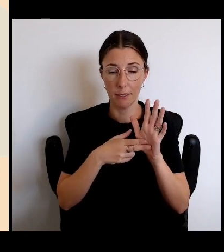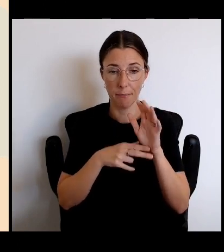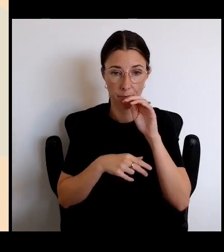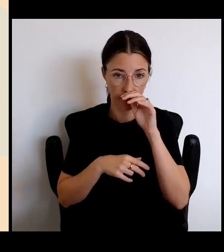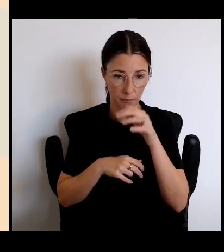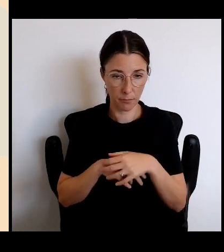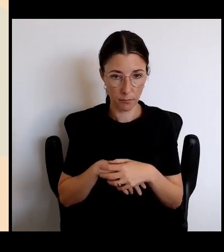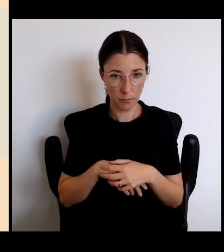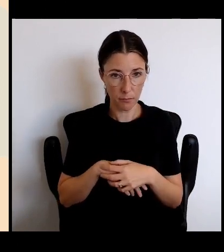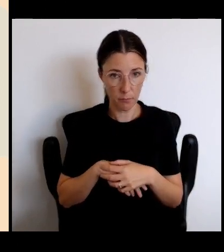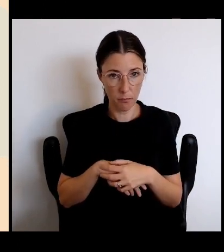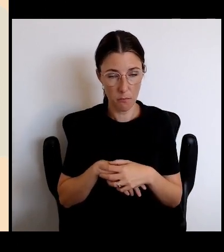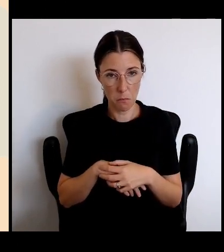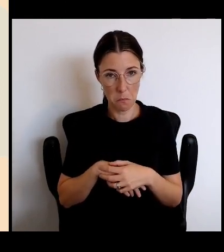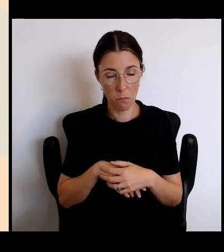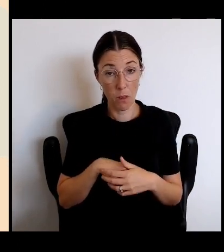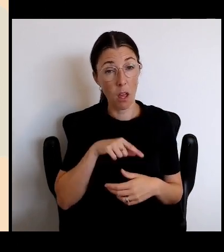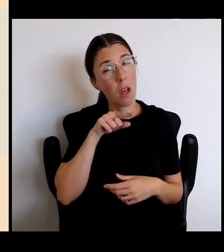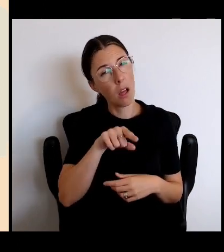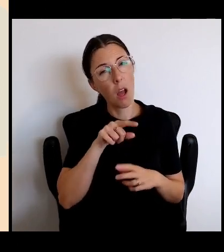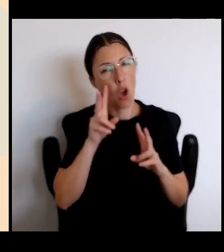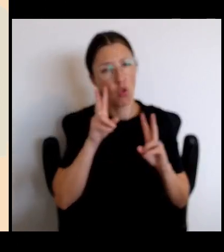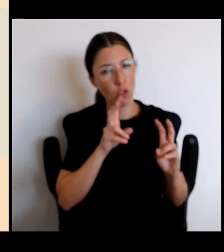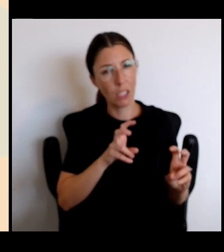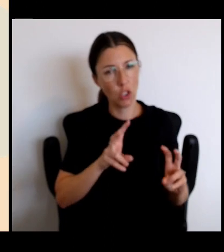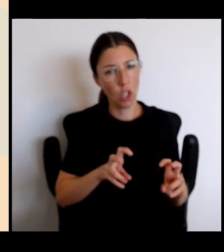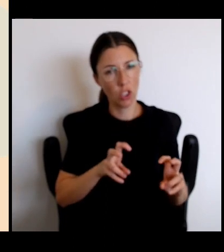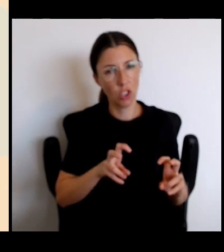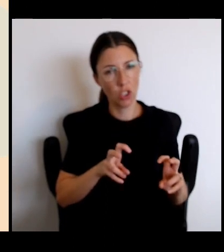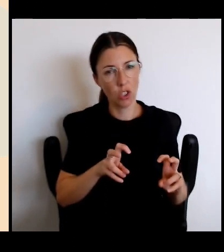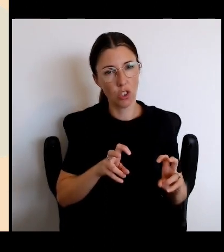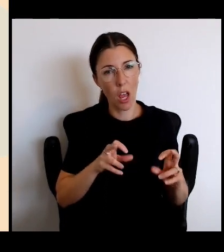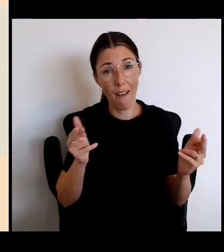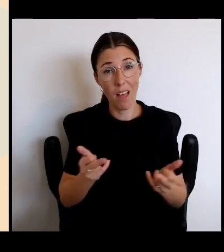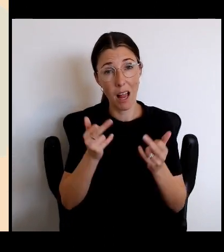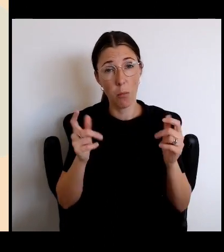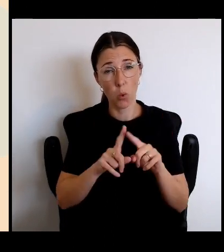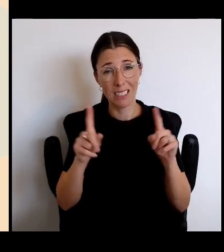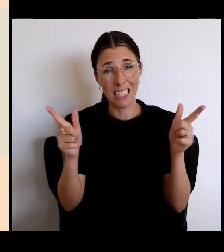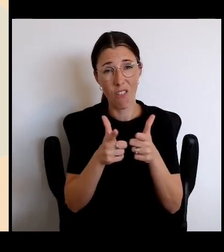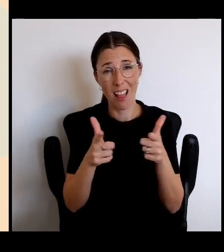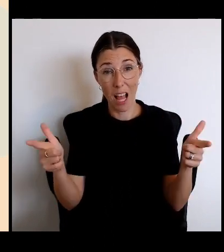Is this research being made available in different languages?